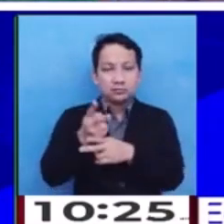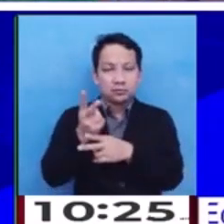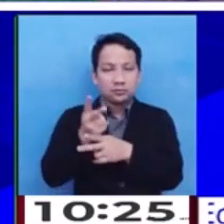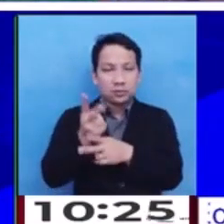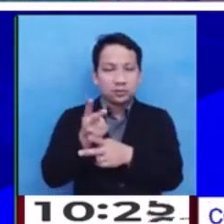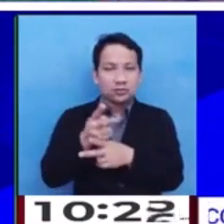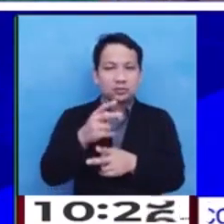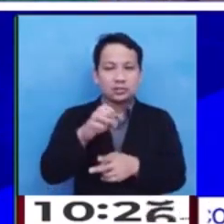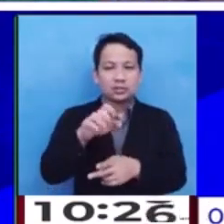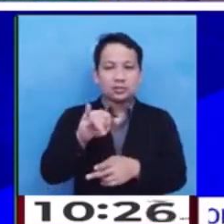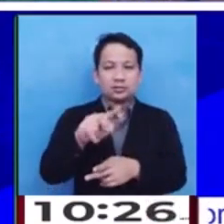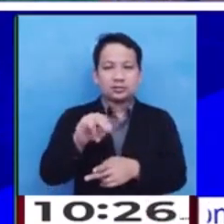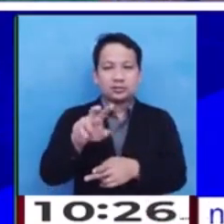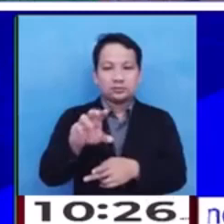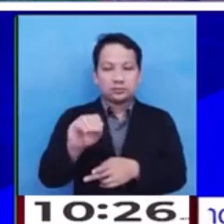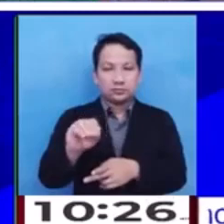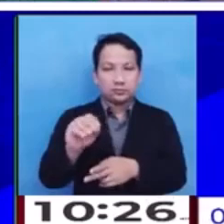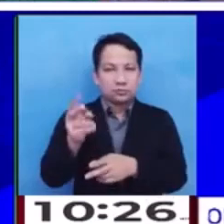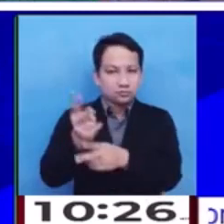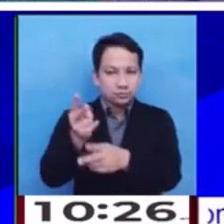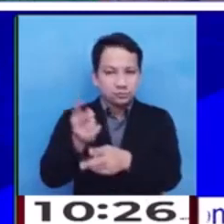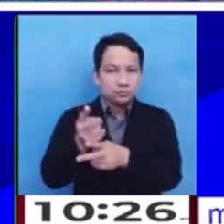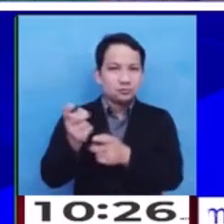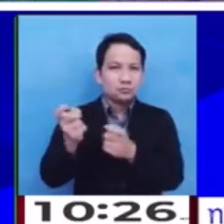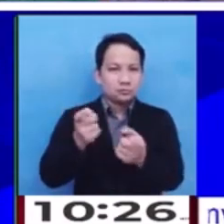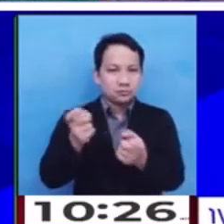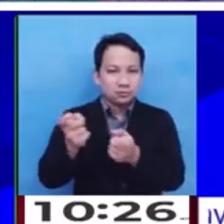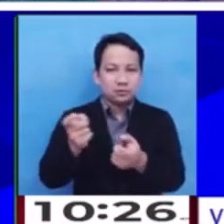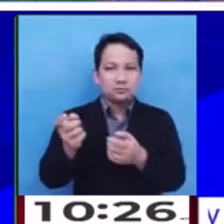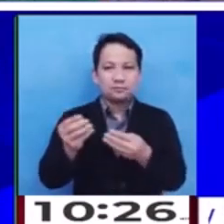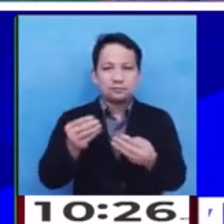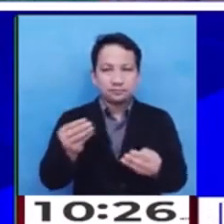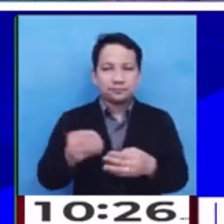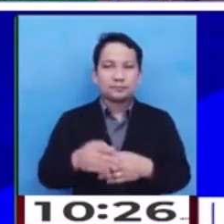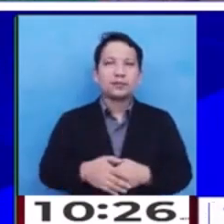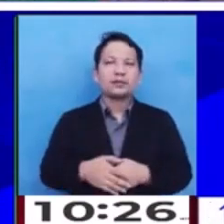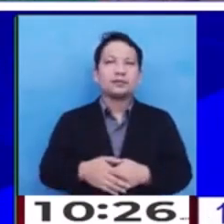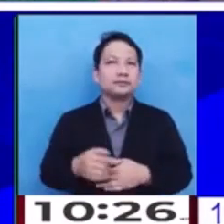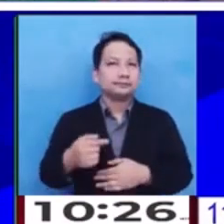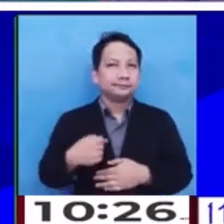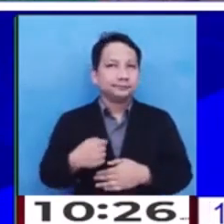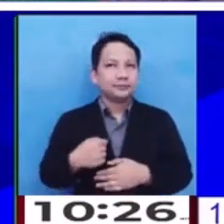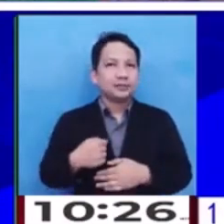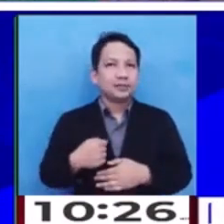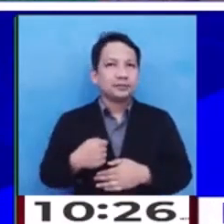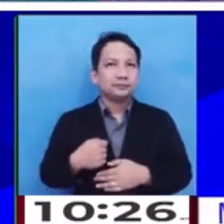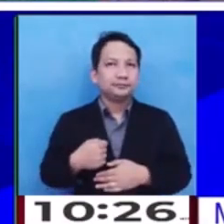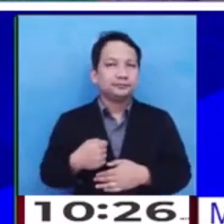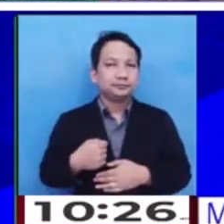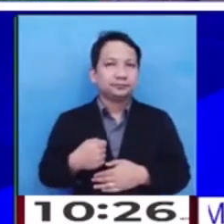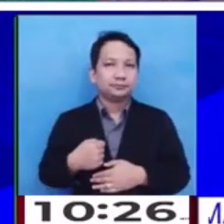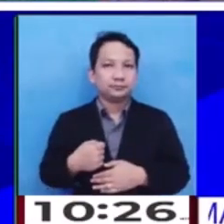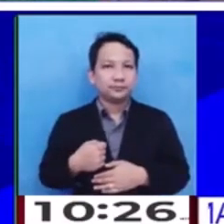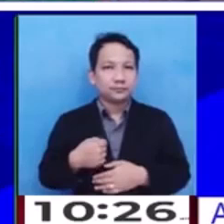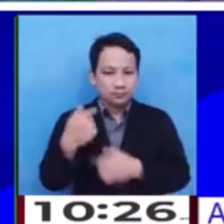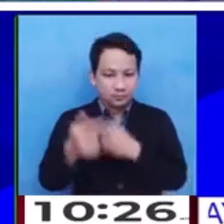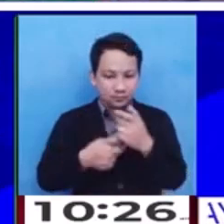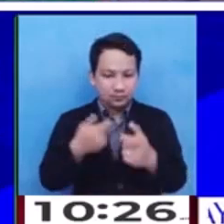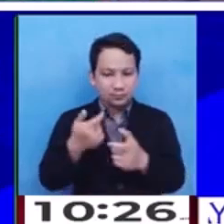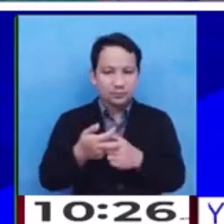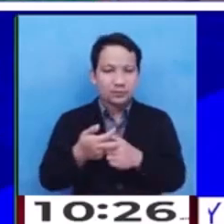risk, no, that we have to manage well. the global slowdown